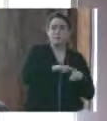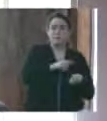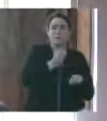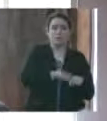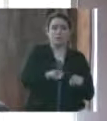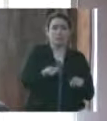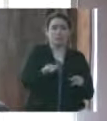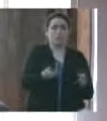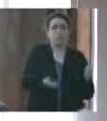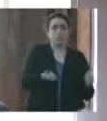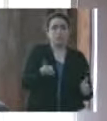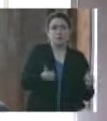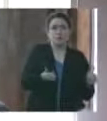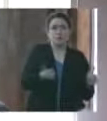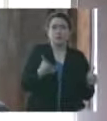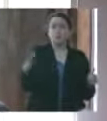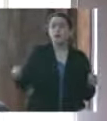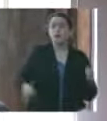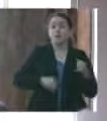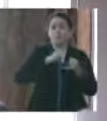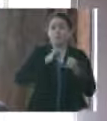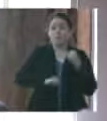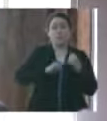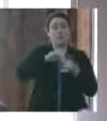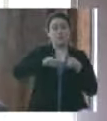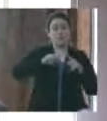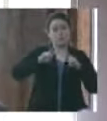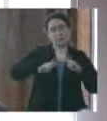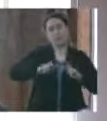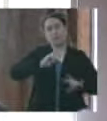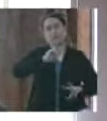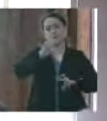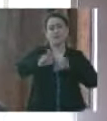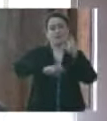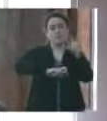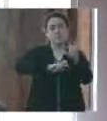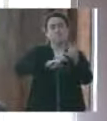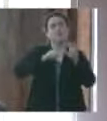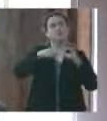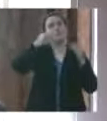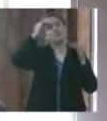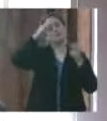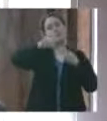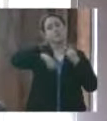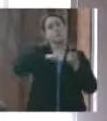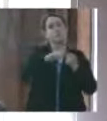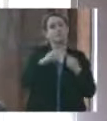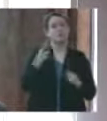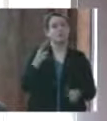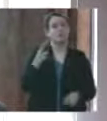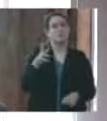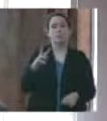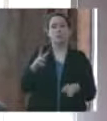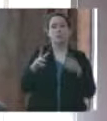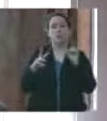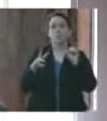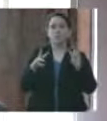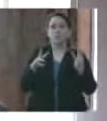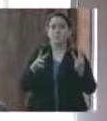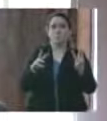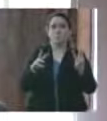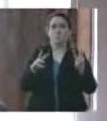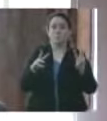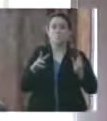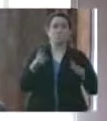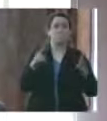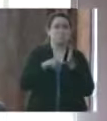are looking at the nature of investment, do we focus on the hardware or the software? And by that I mean, in the case of cities, it would